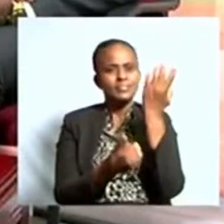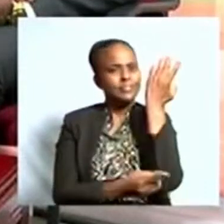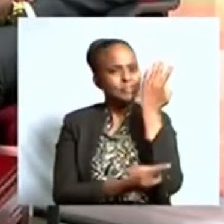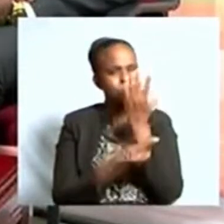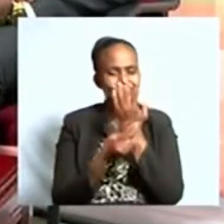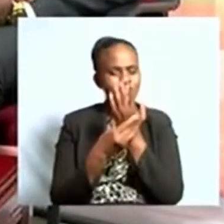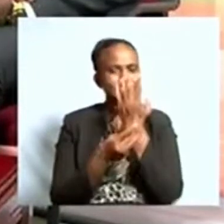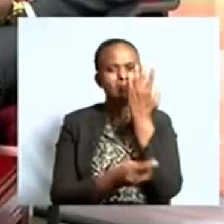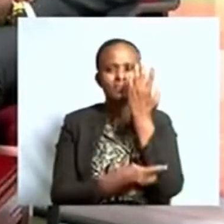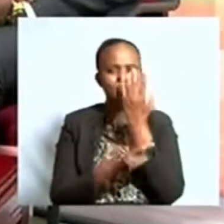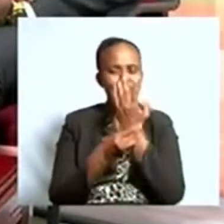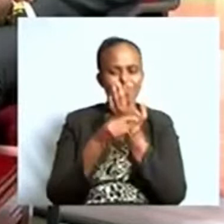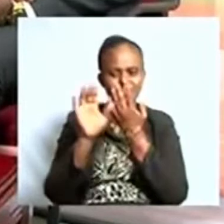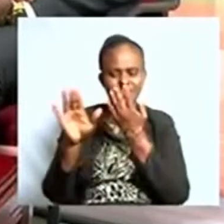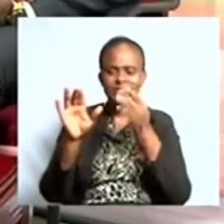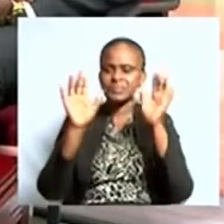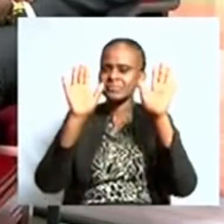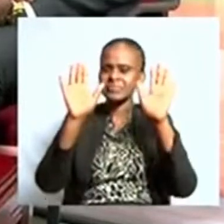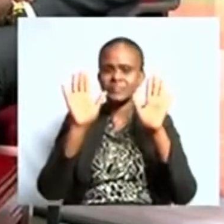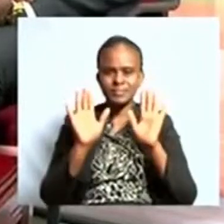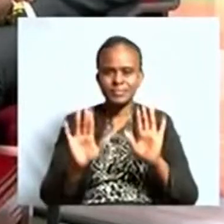there is going well.